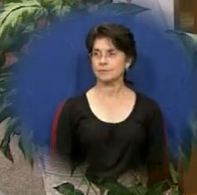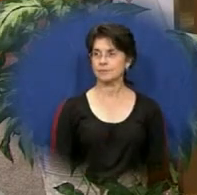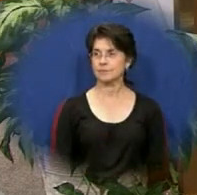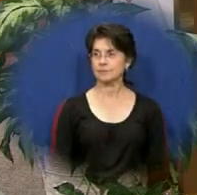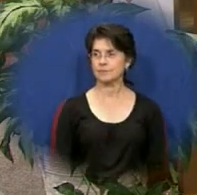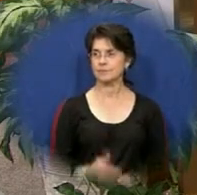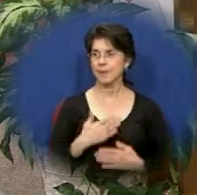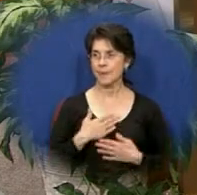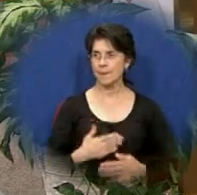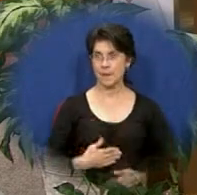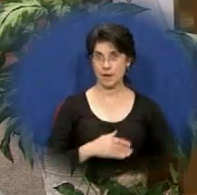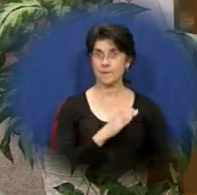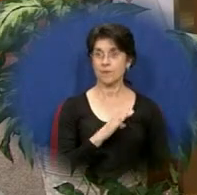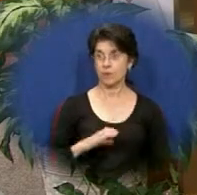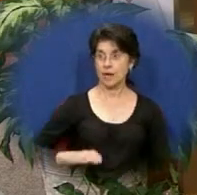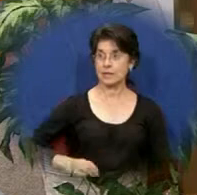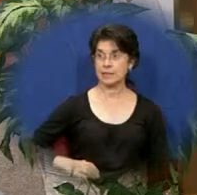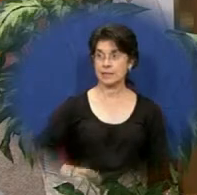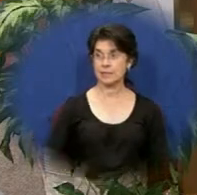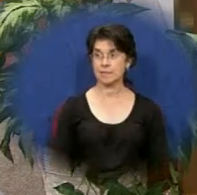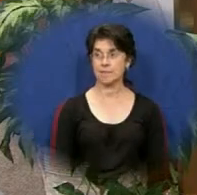The body of Christ.